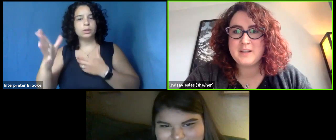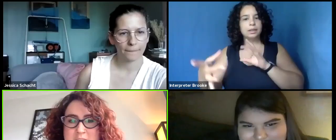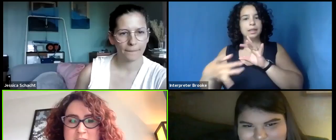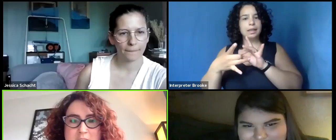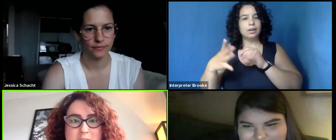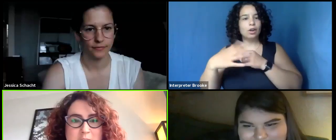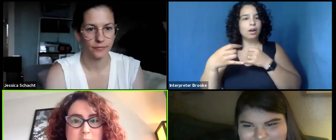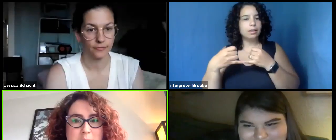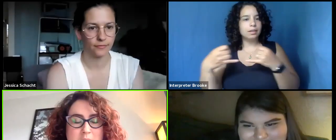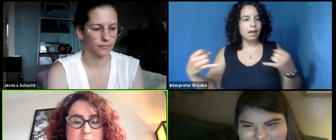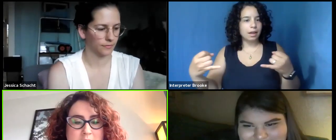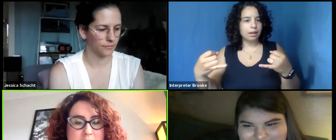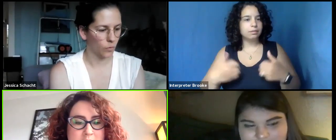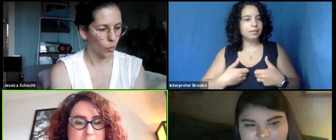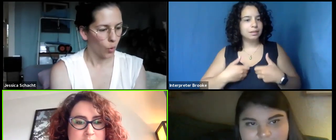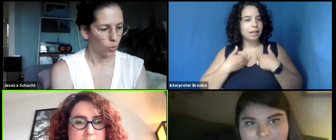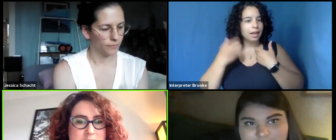us.